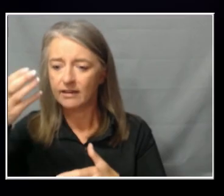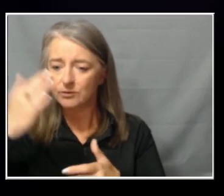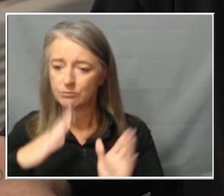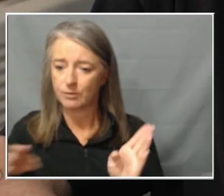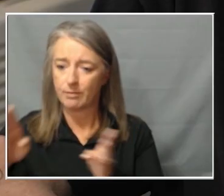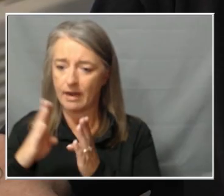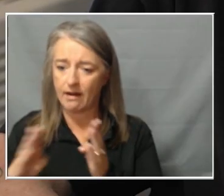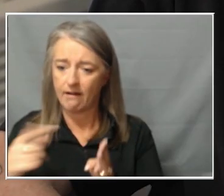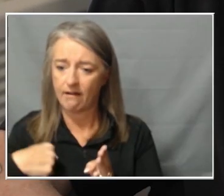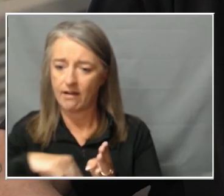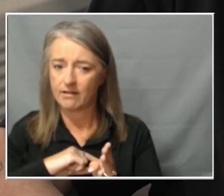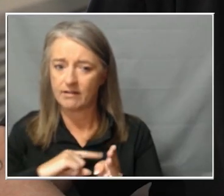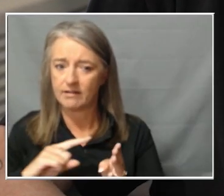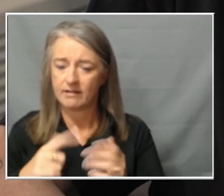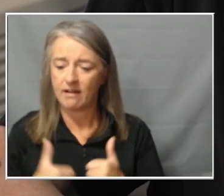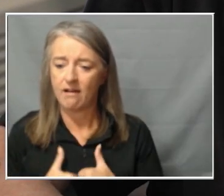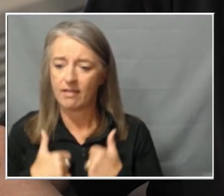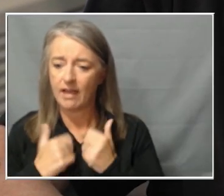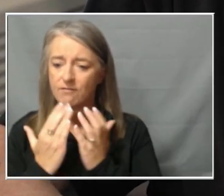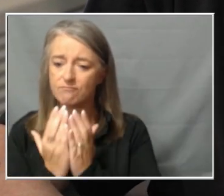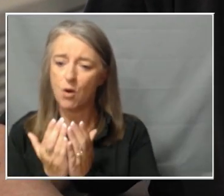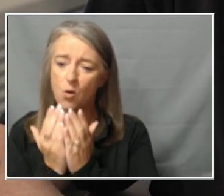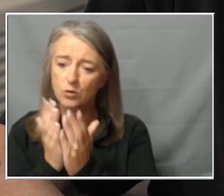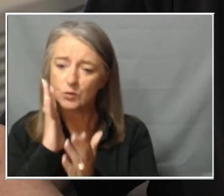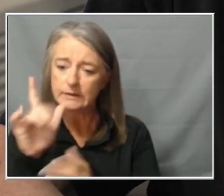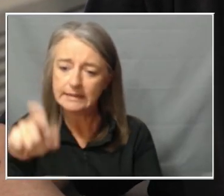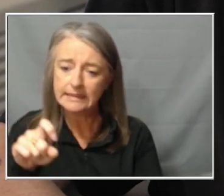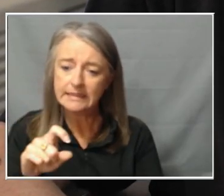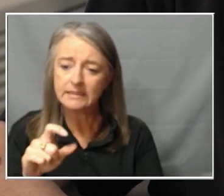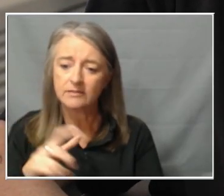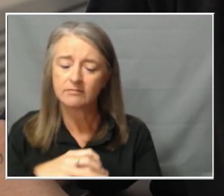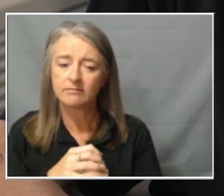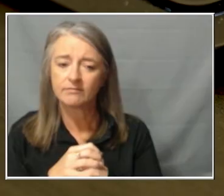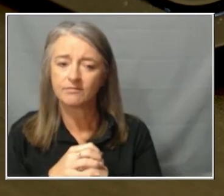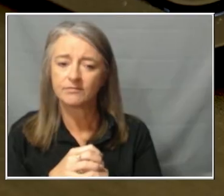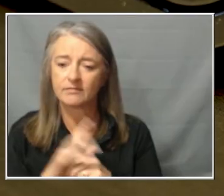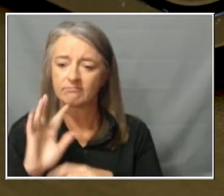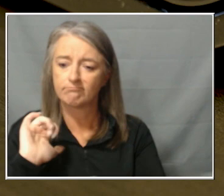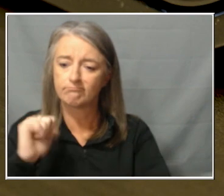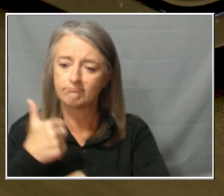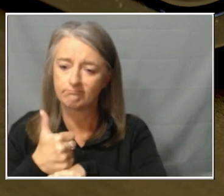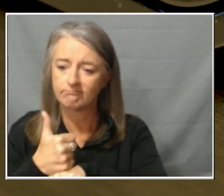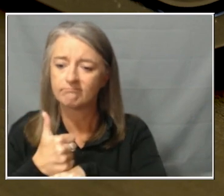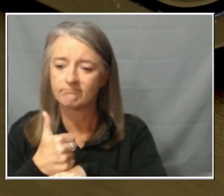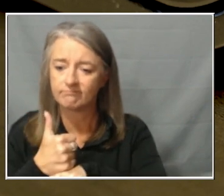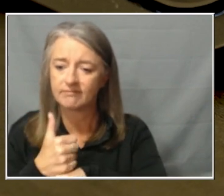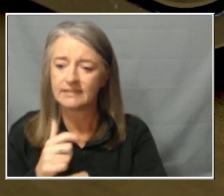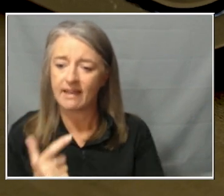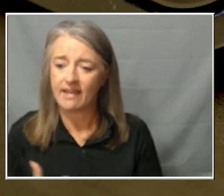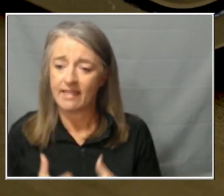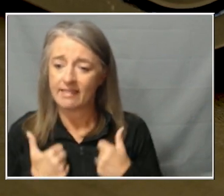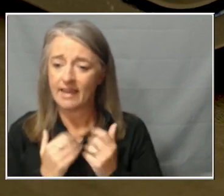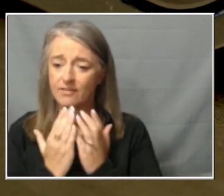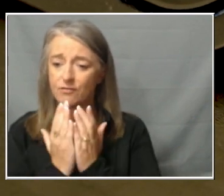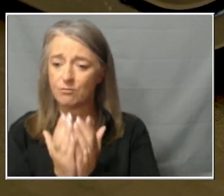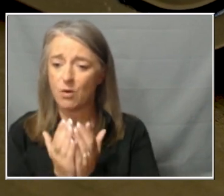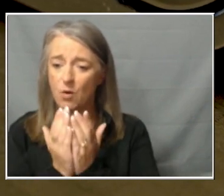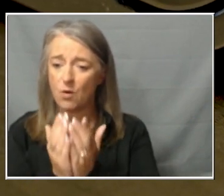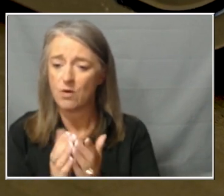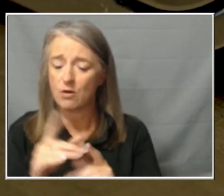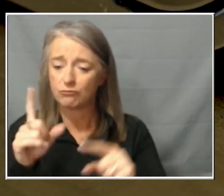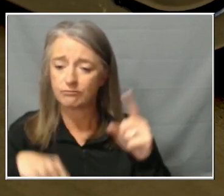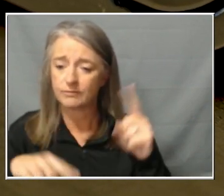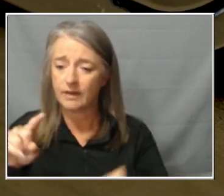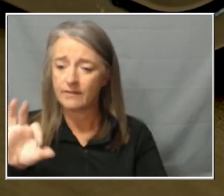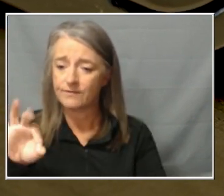was putting all the lifeboats that we were going to need in place. And that lifeboat came in the way of a random